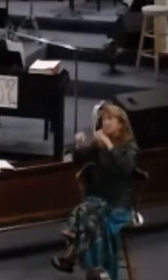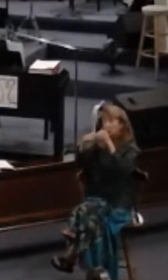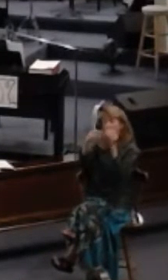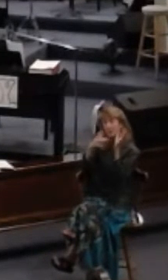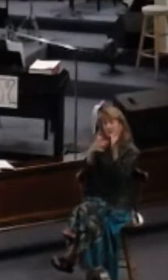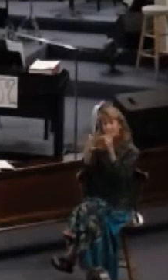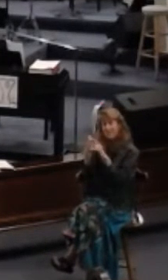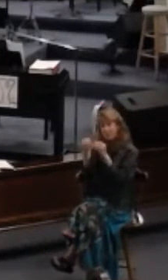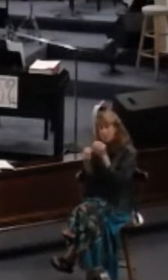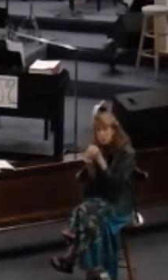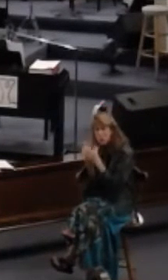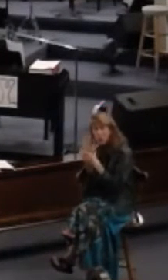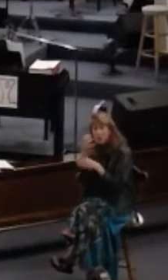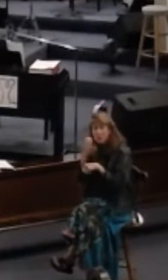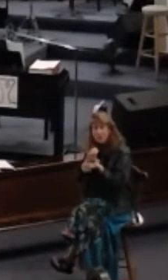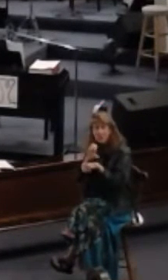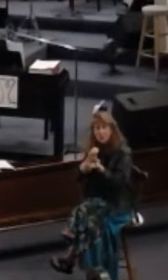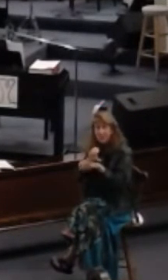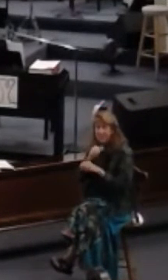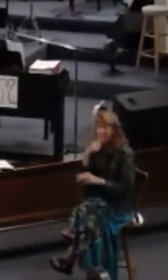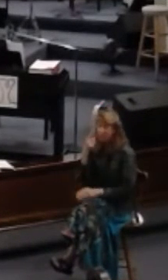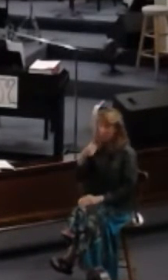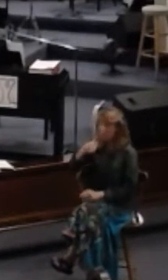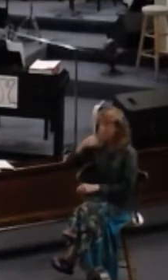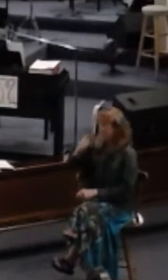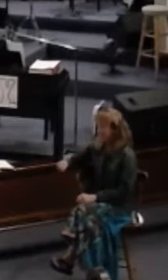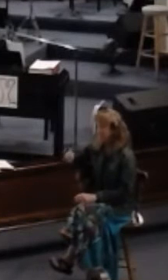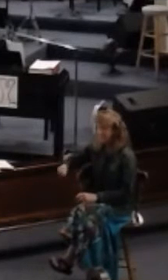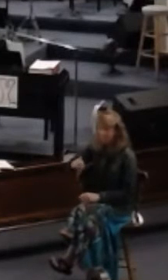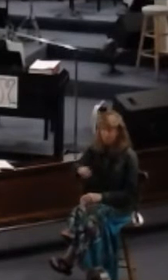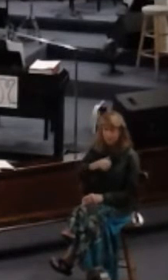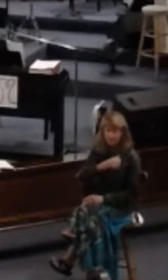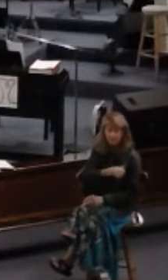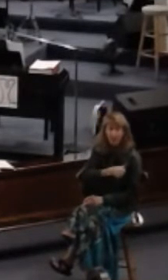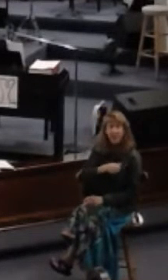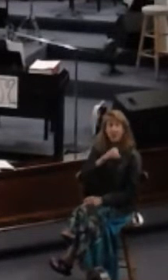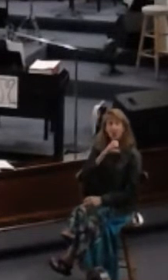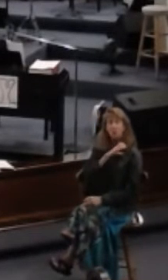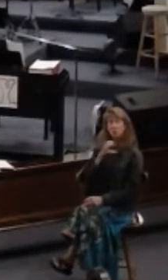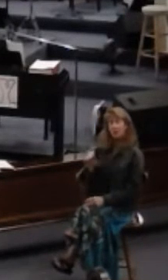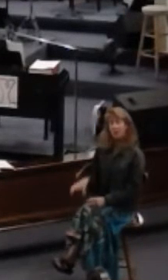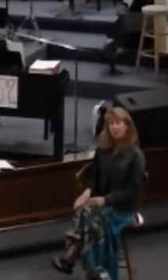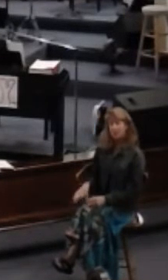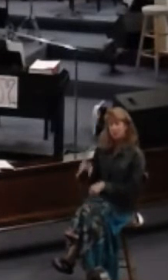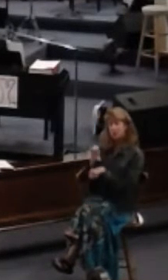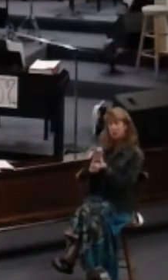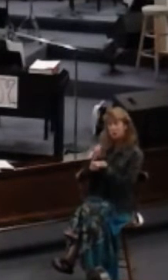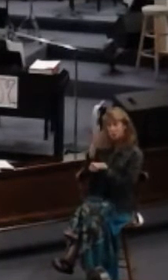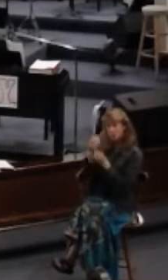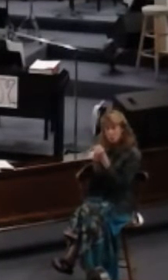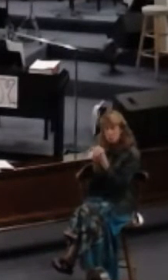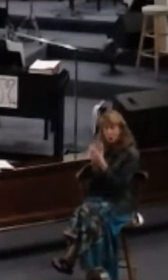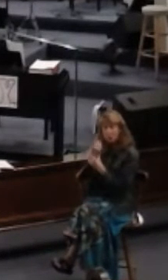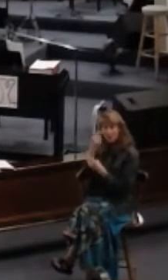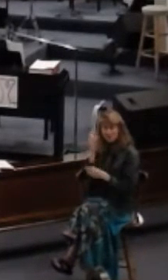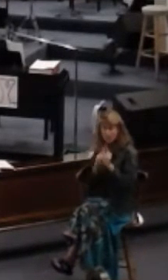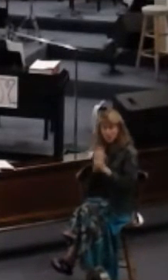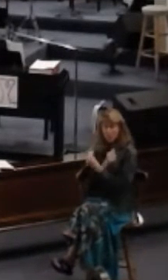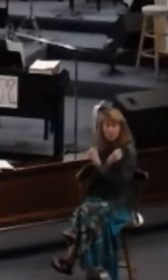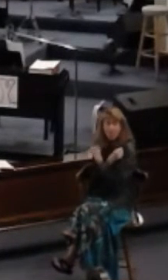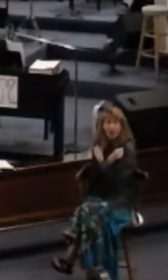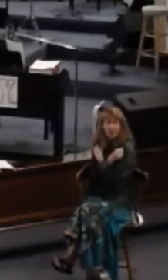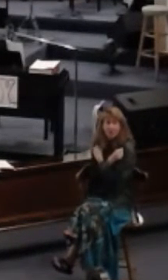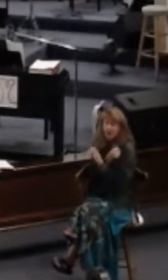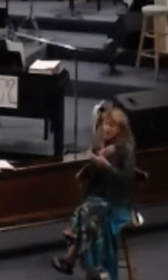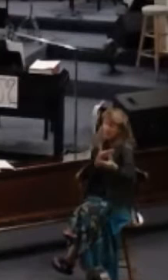for God, not for themselves, not for anybody else. Christ's kind of church will grow because its people love